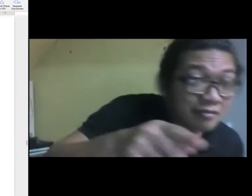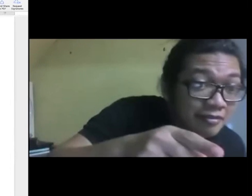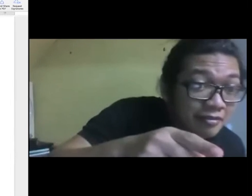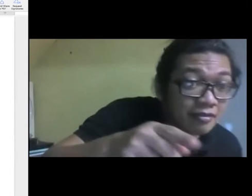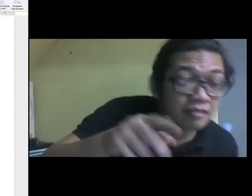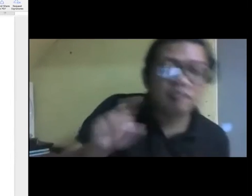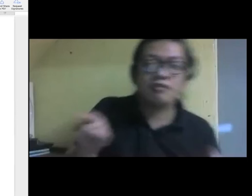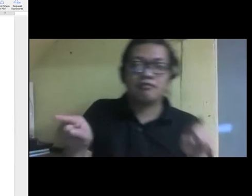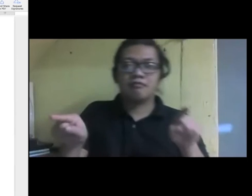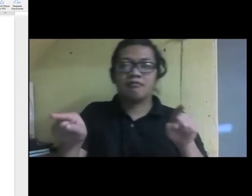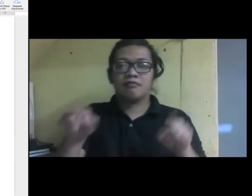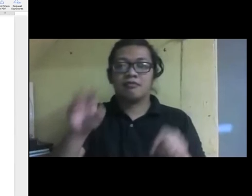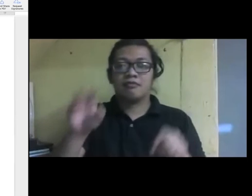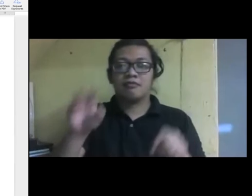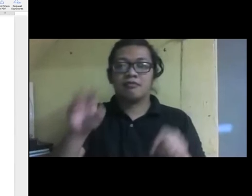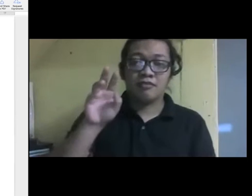Okay.